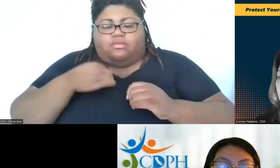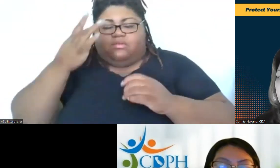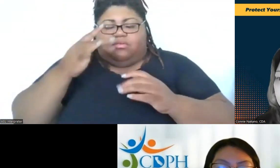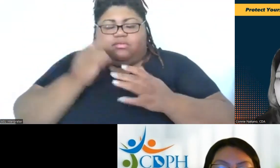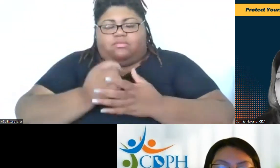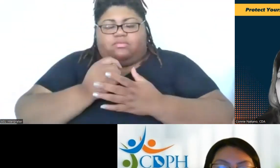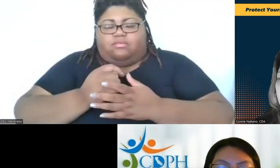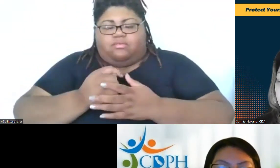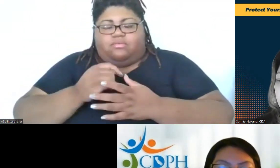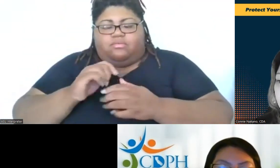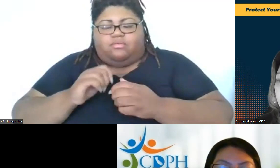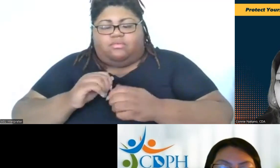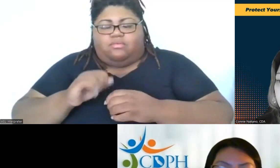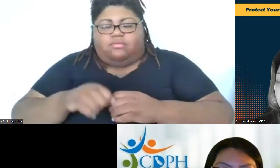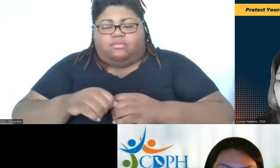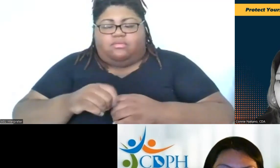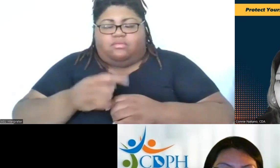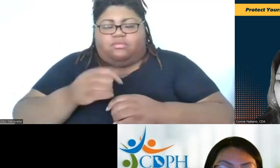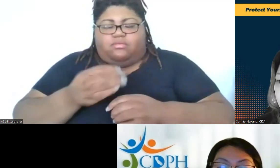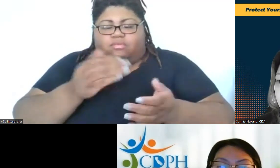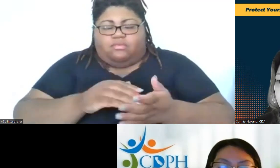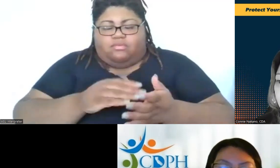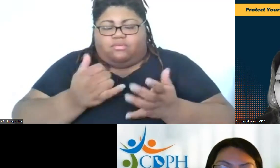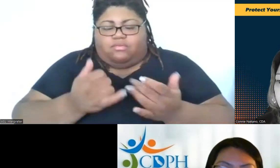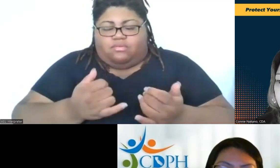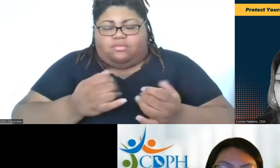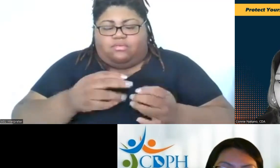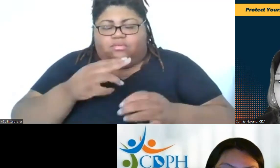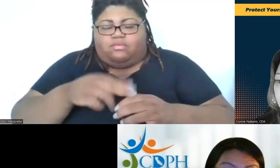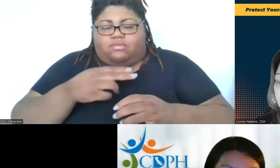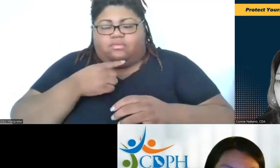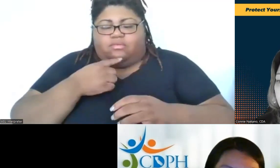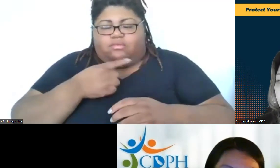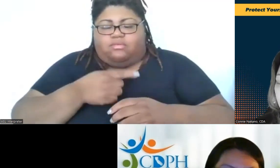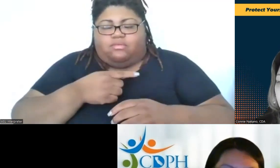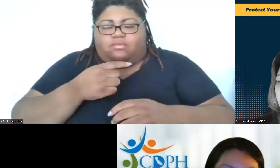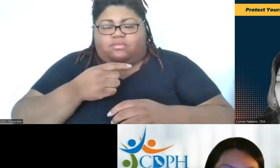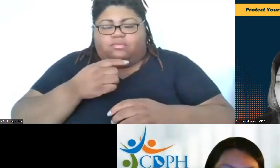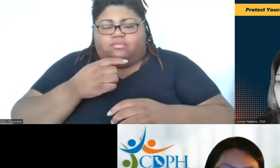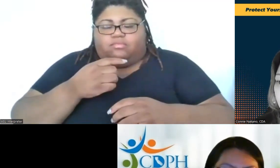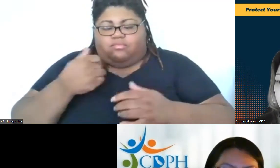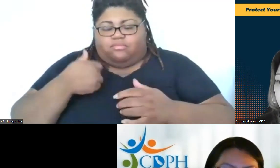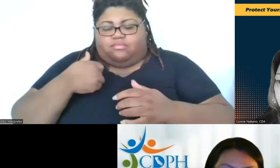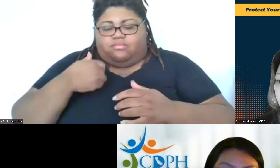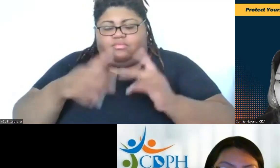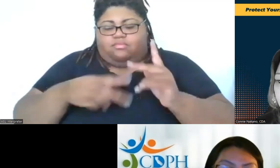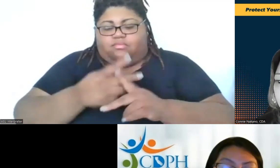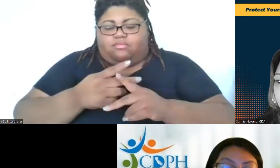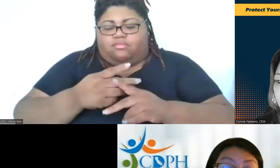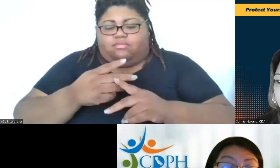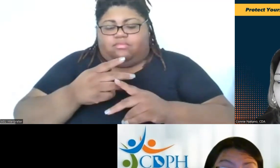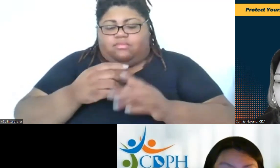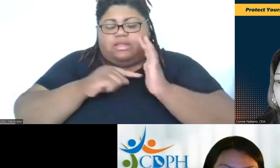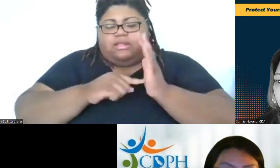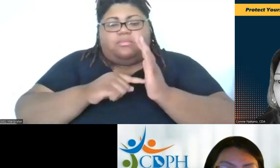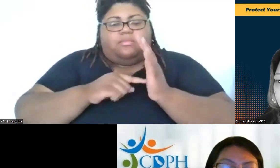again. But generally, if it's within a few weeks and there's a resurgence of symptoms,